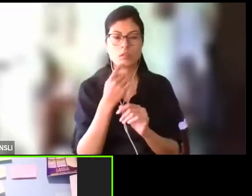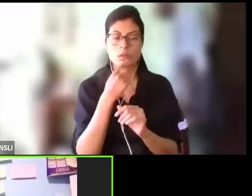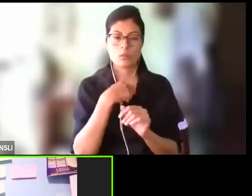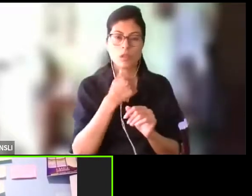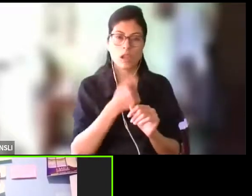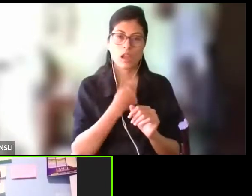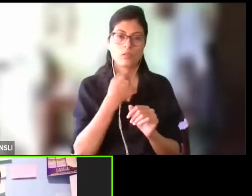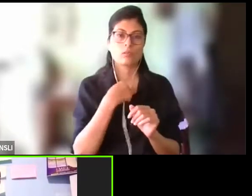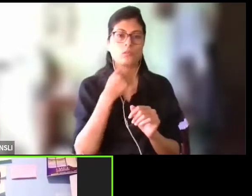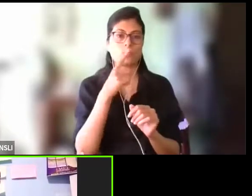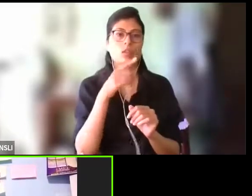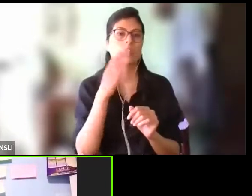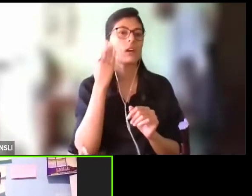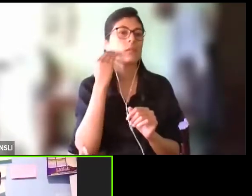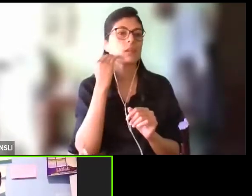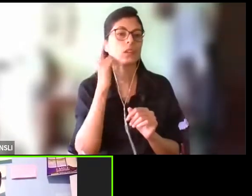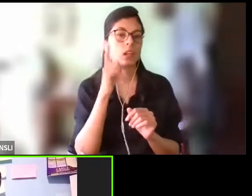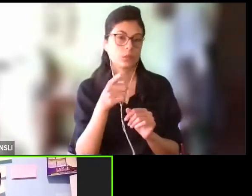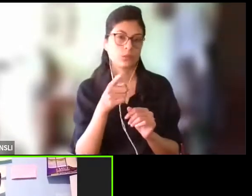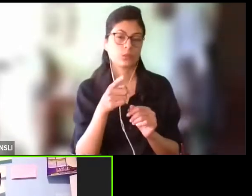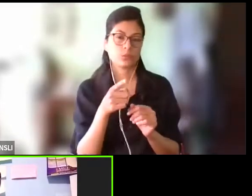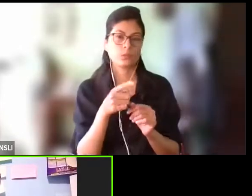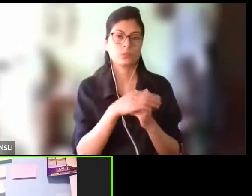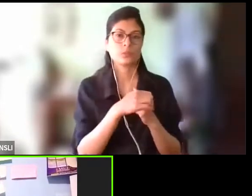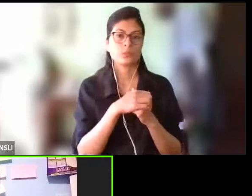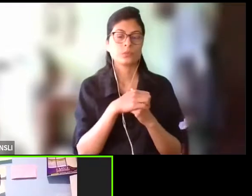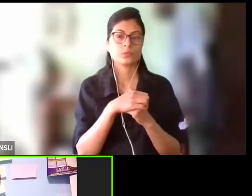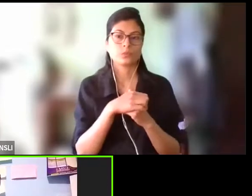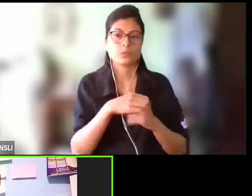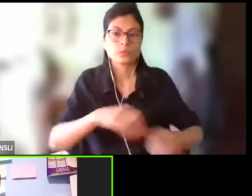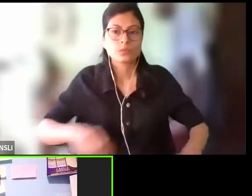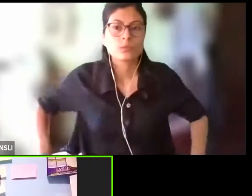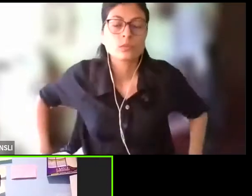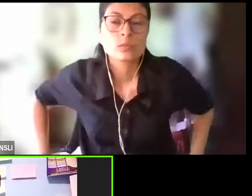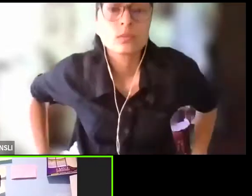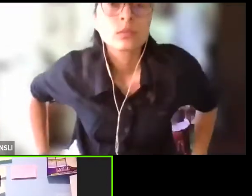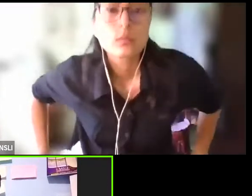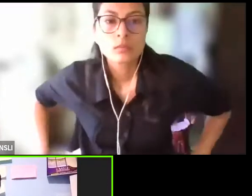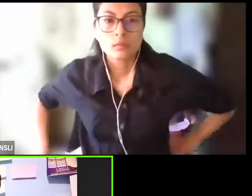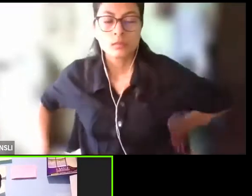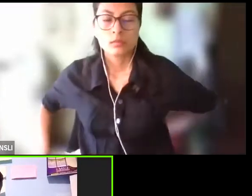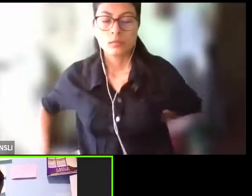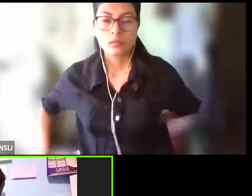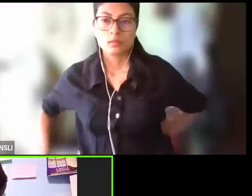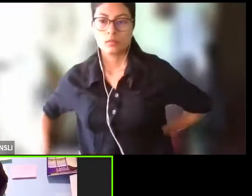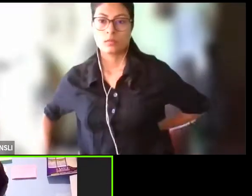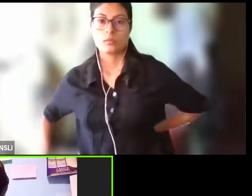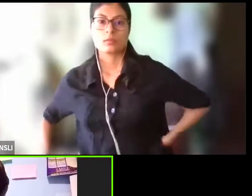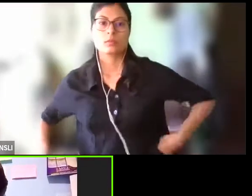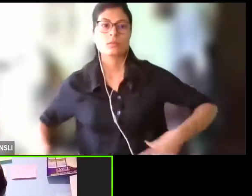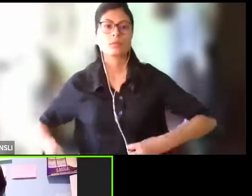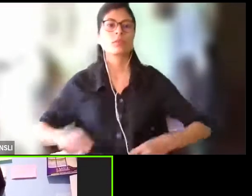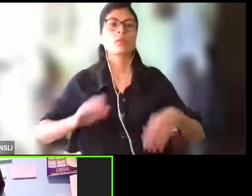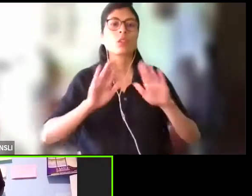a young lady at that. You know, sometimes going into a community and you have to